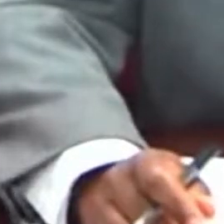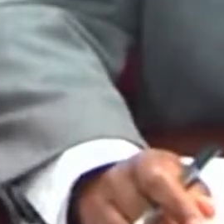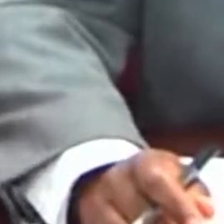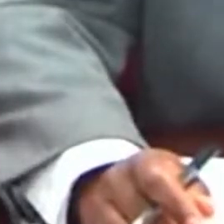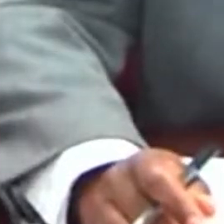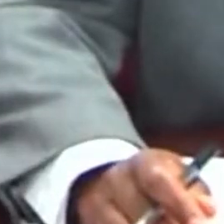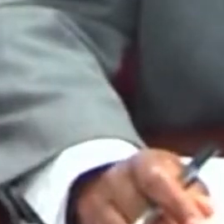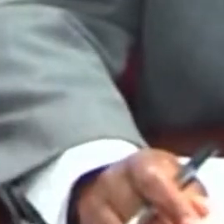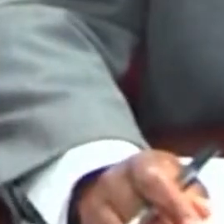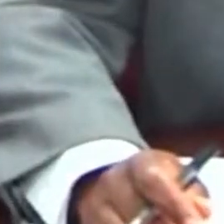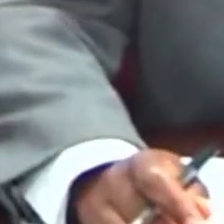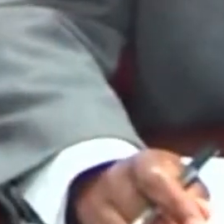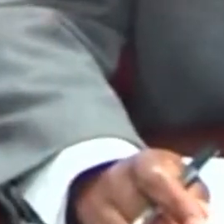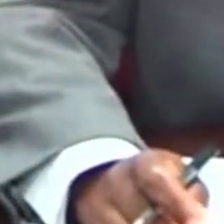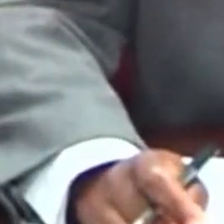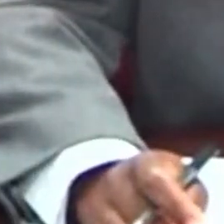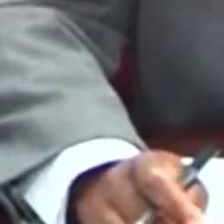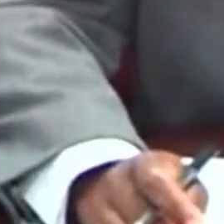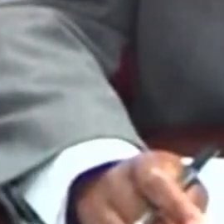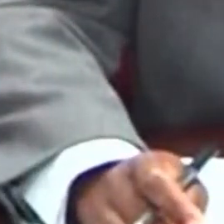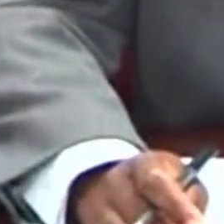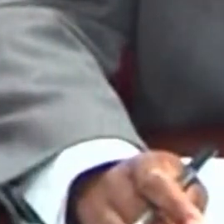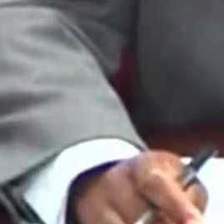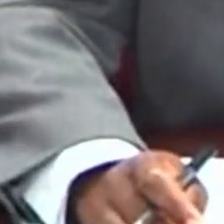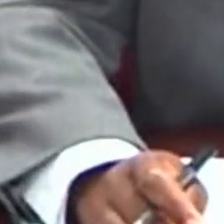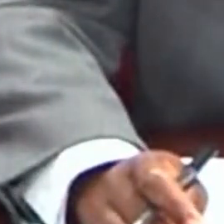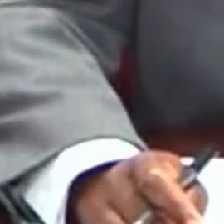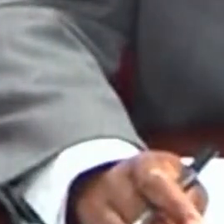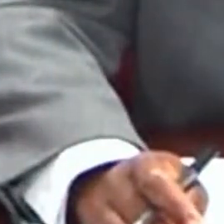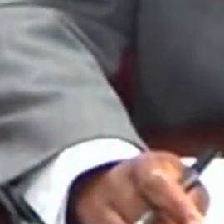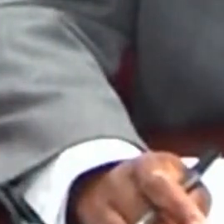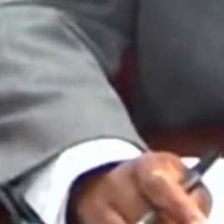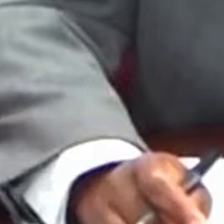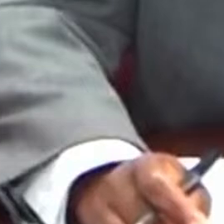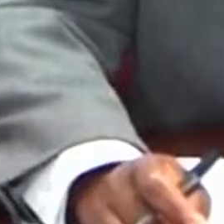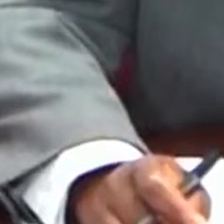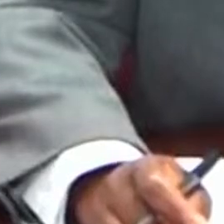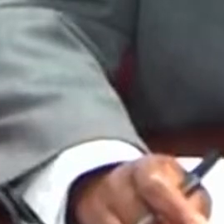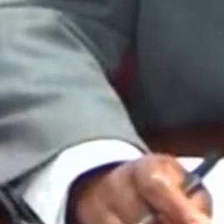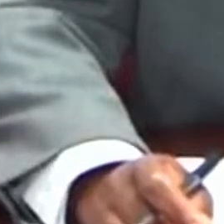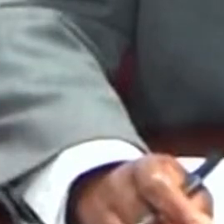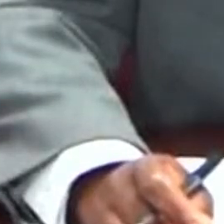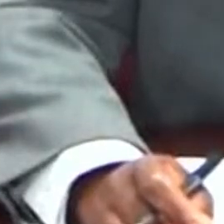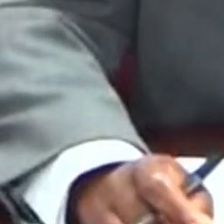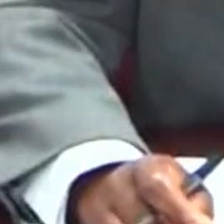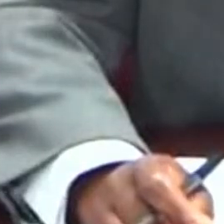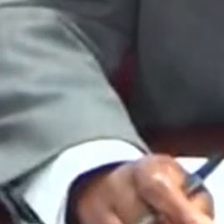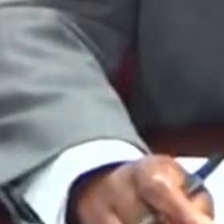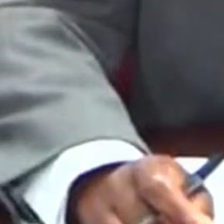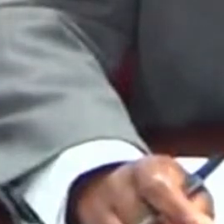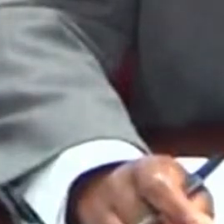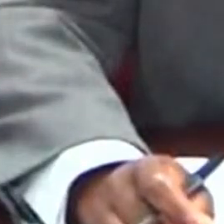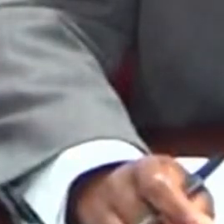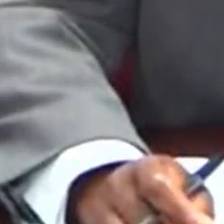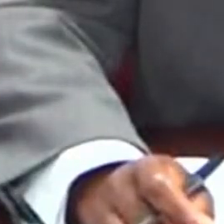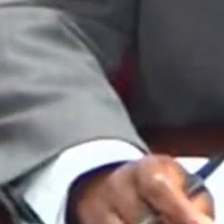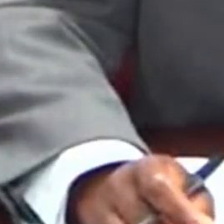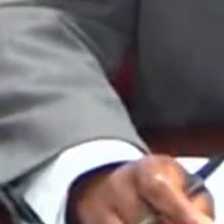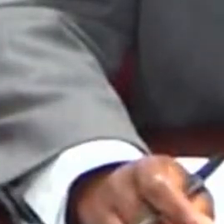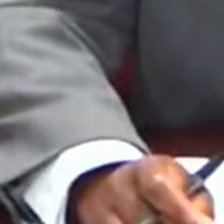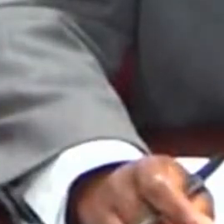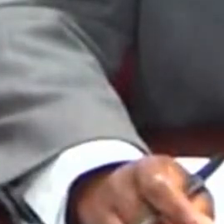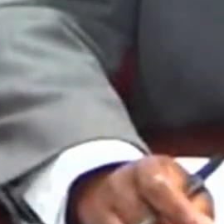to, it shouldn't push us into a debt situation really. It's the way we do the planning, organize